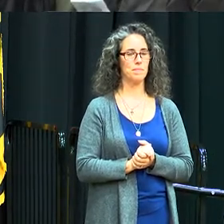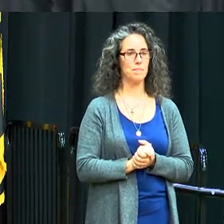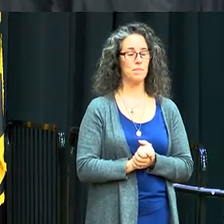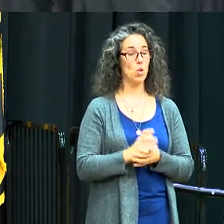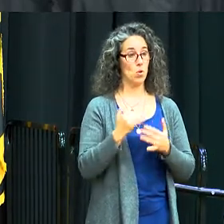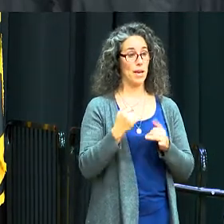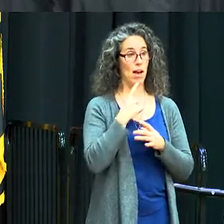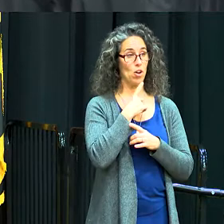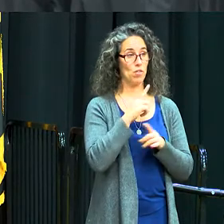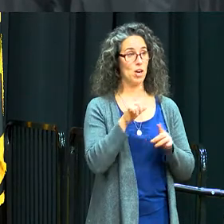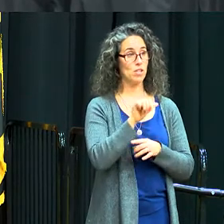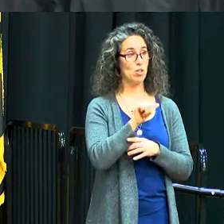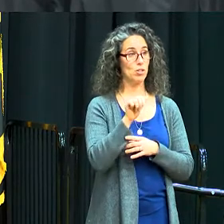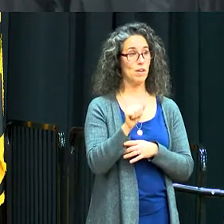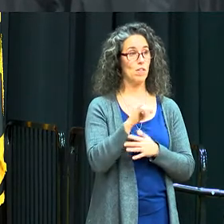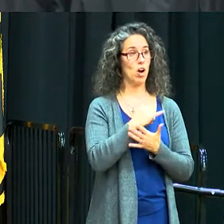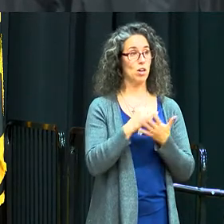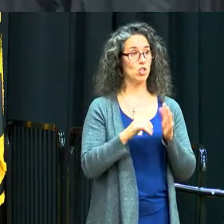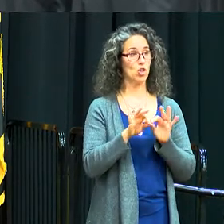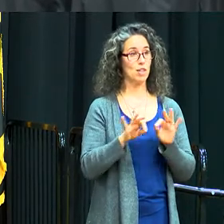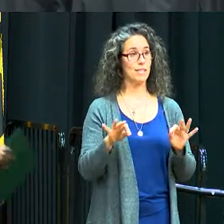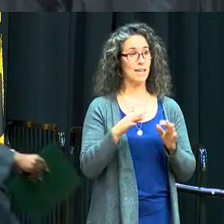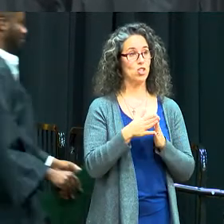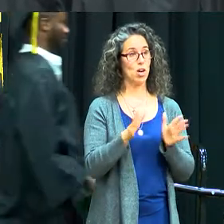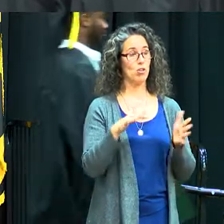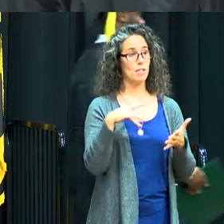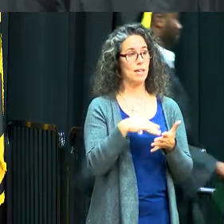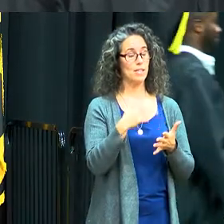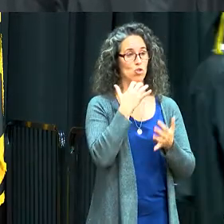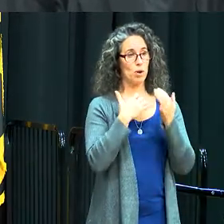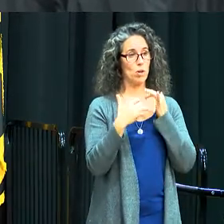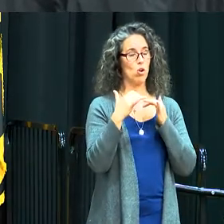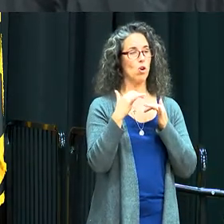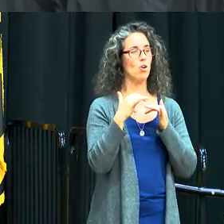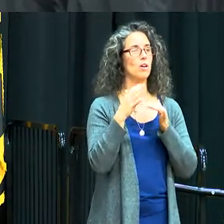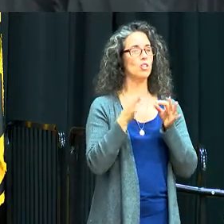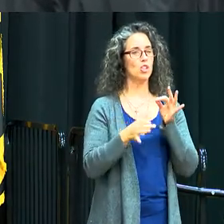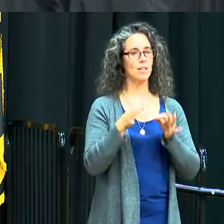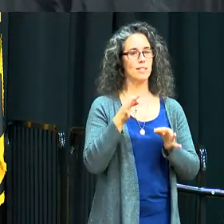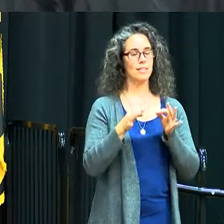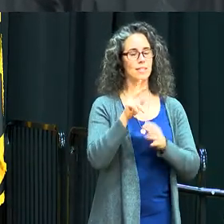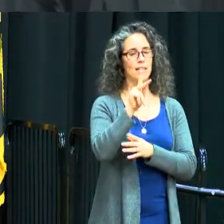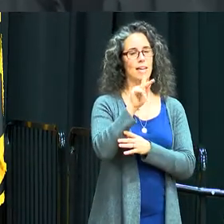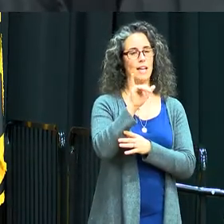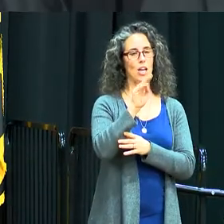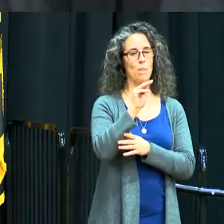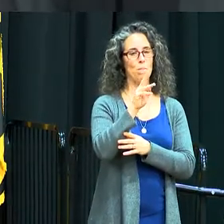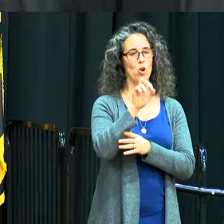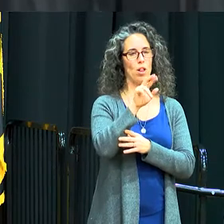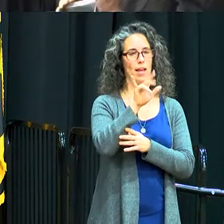We now confer the Associate of Arts degrees in General Studies of Criminal Justice, Kimberly Danae Banker.